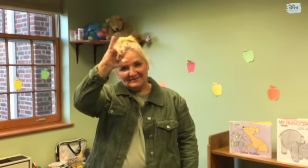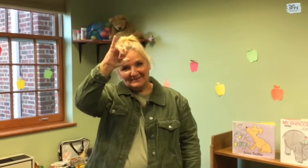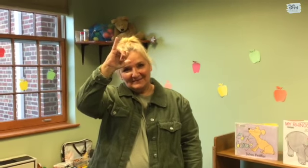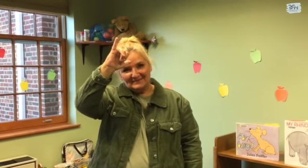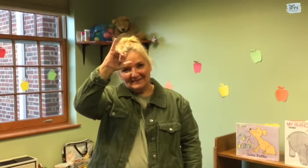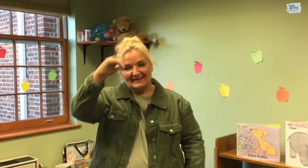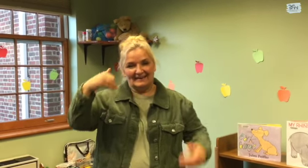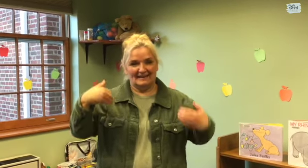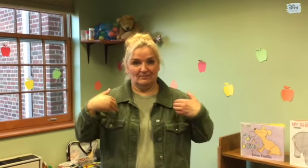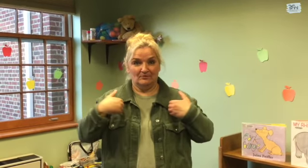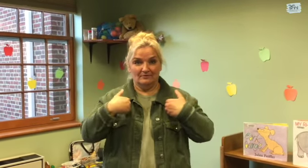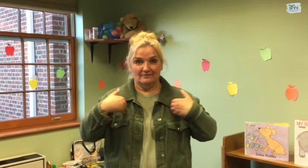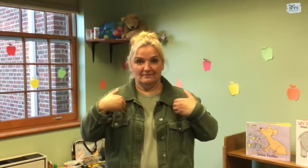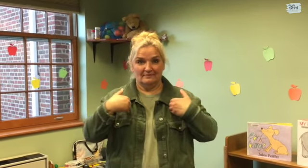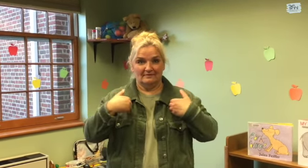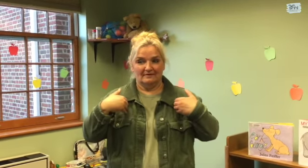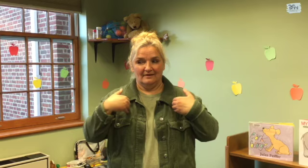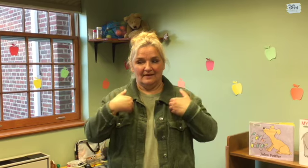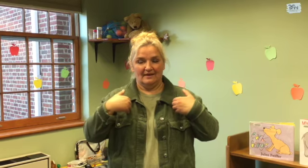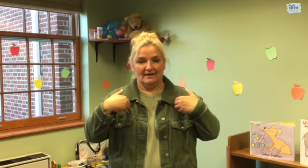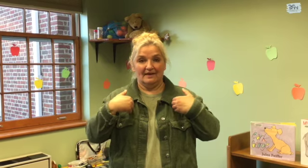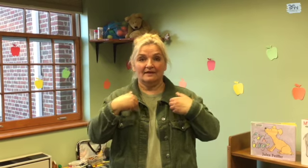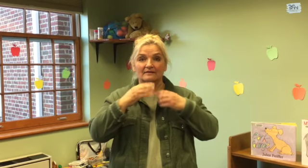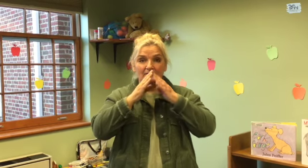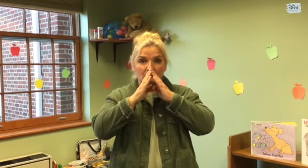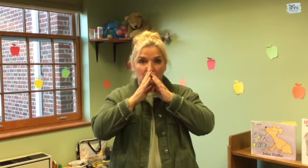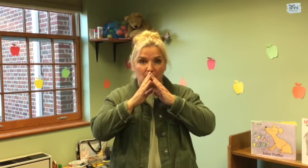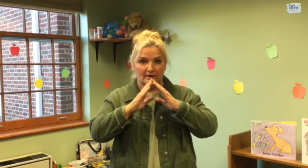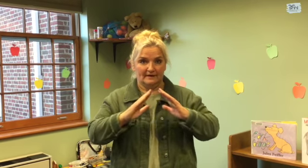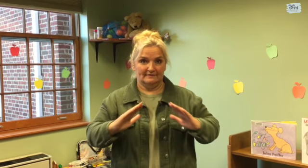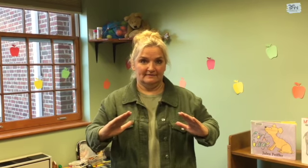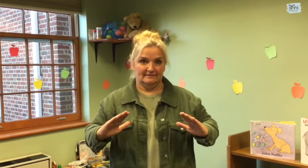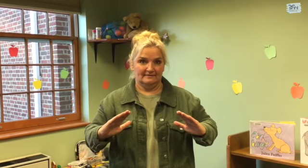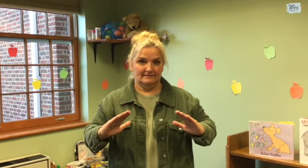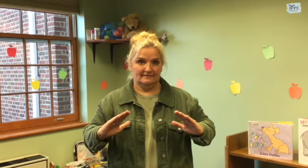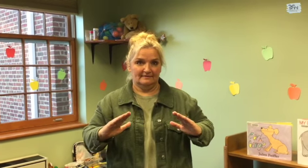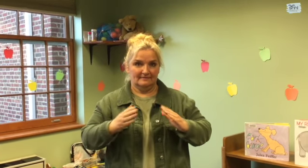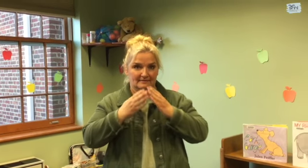Rhino, animal, and quiet.